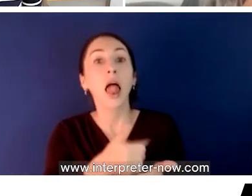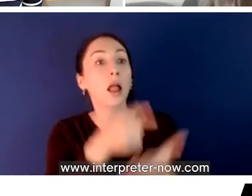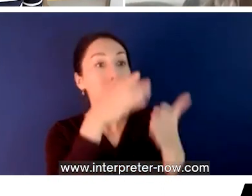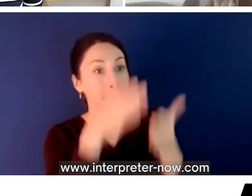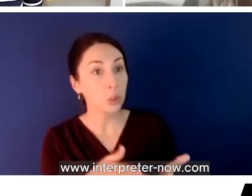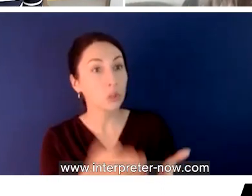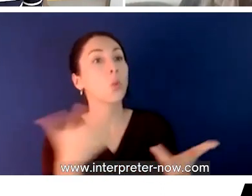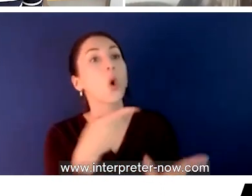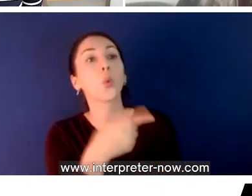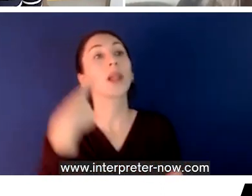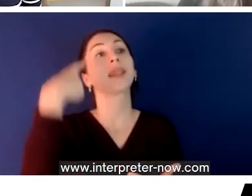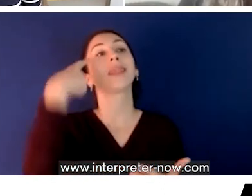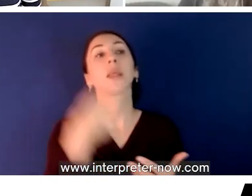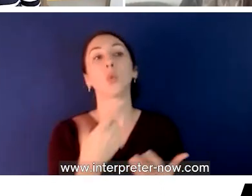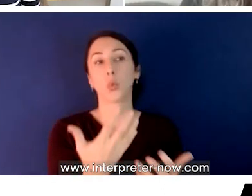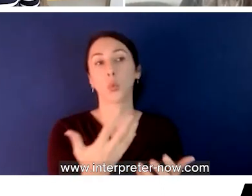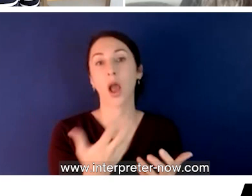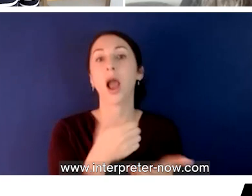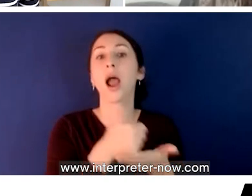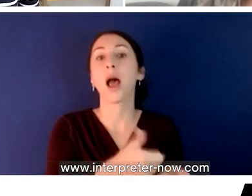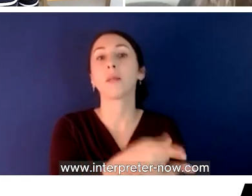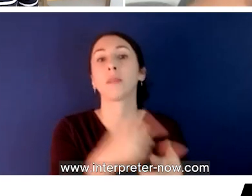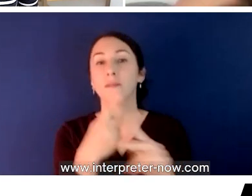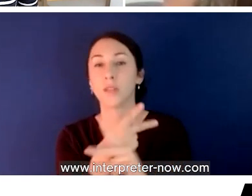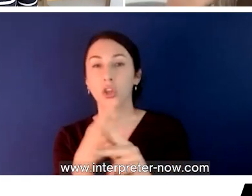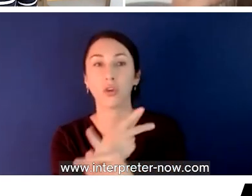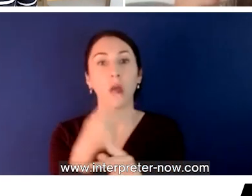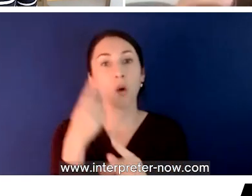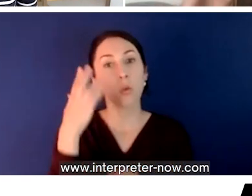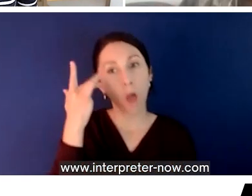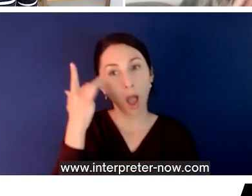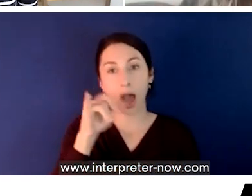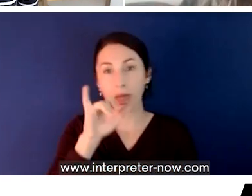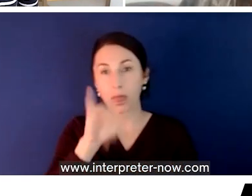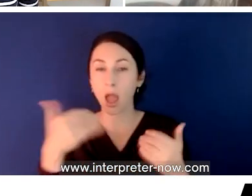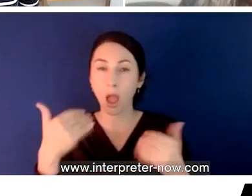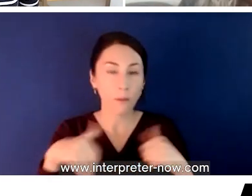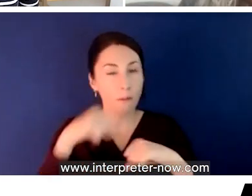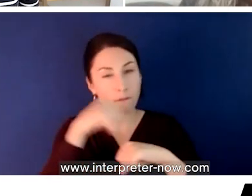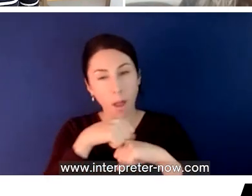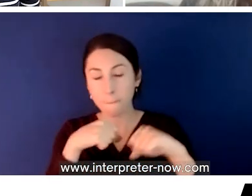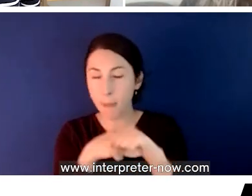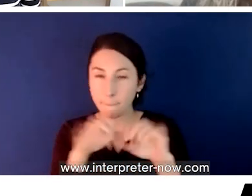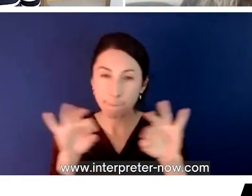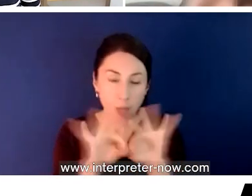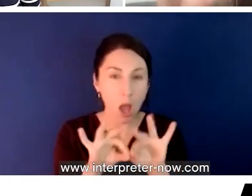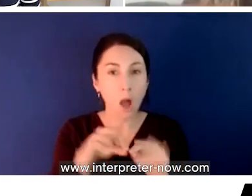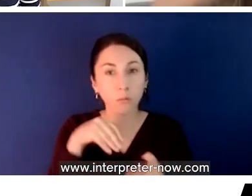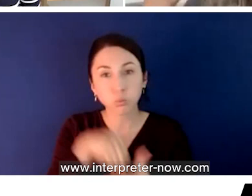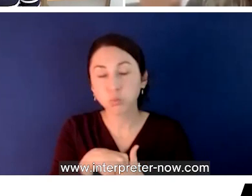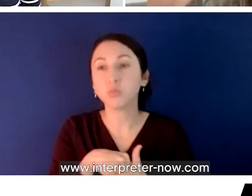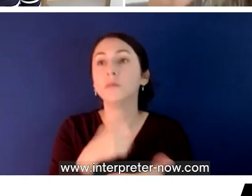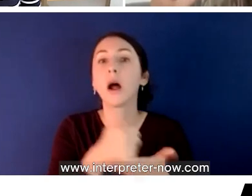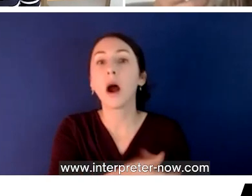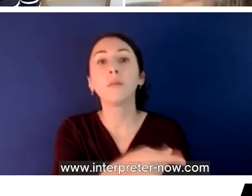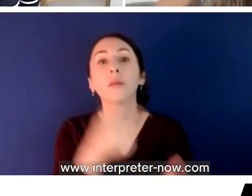from their position, right? What is it they think they want, to their interest? Why is that so fundamentally important to them? Help